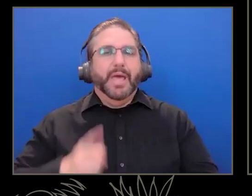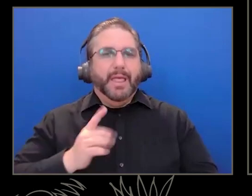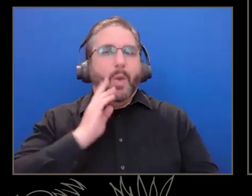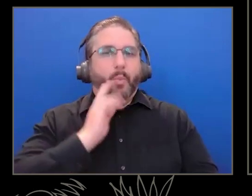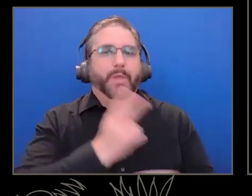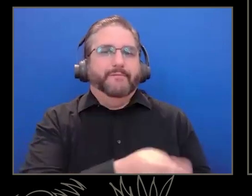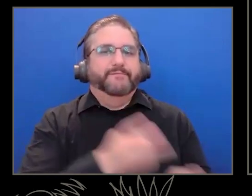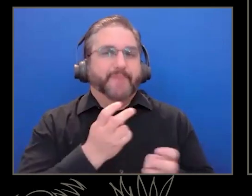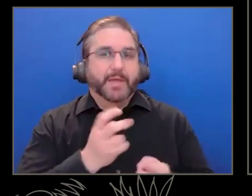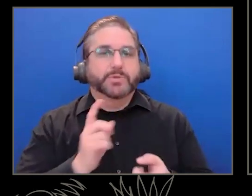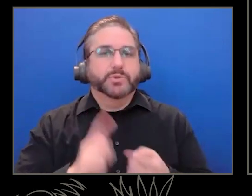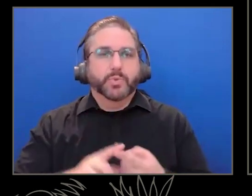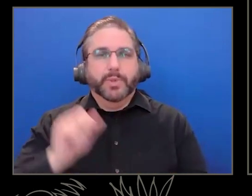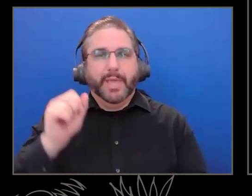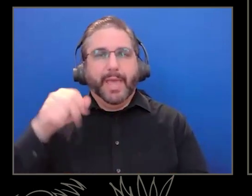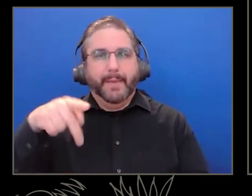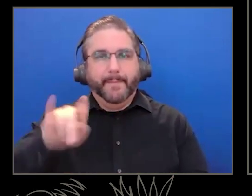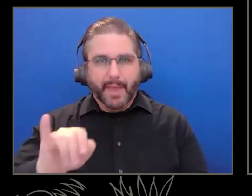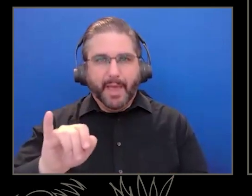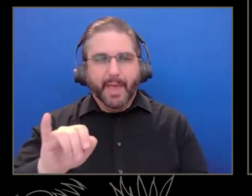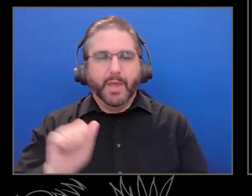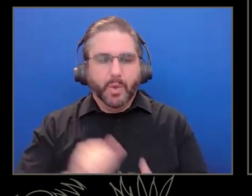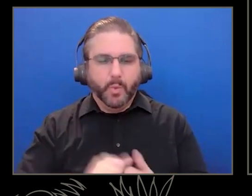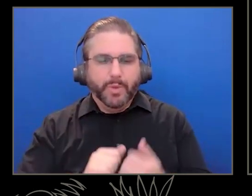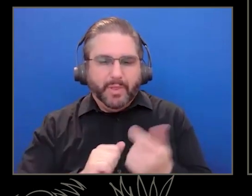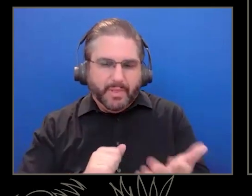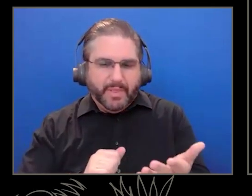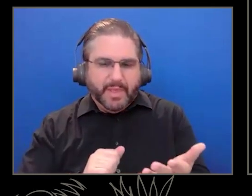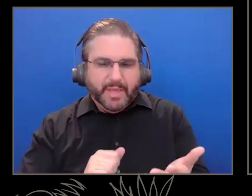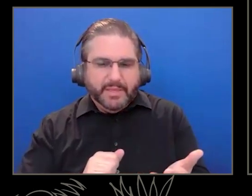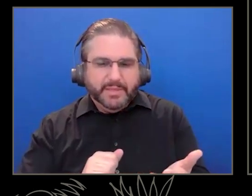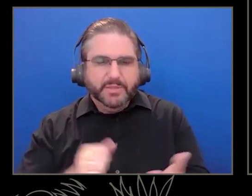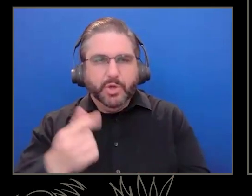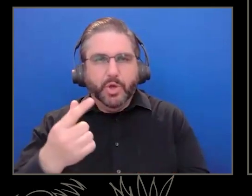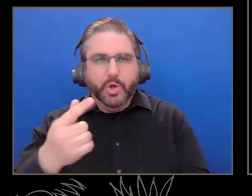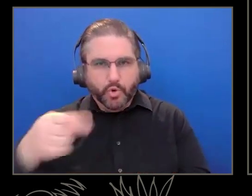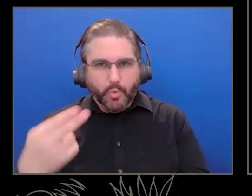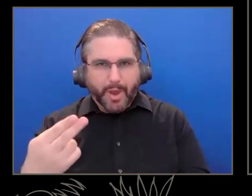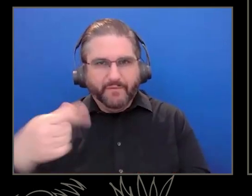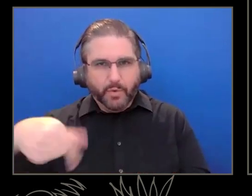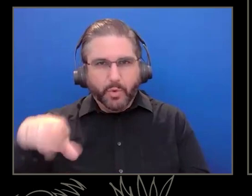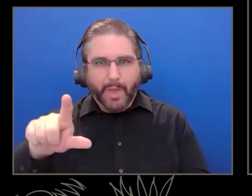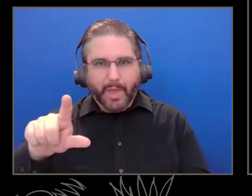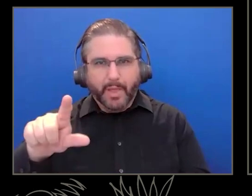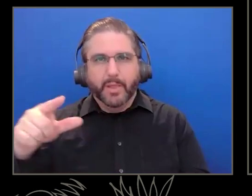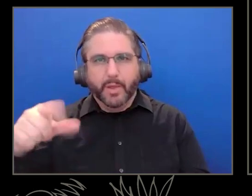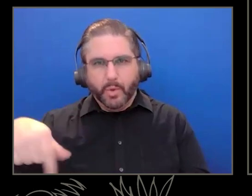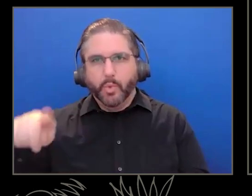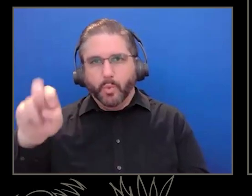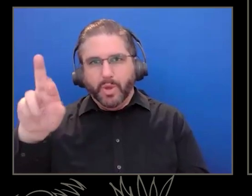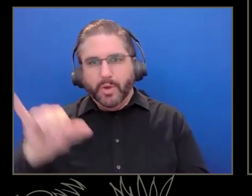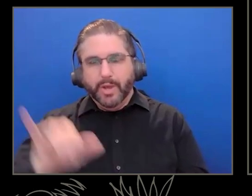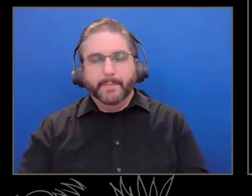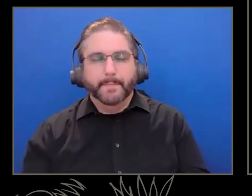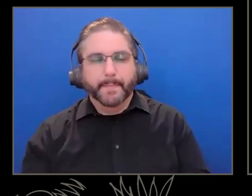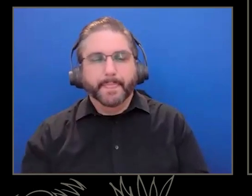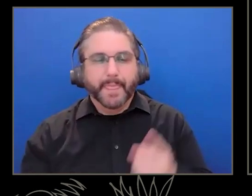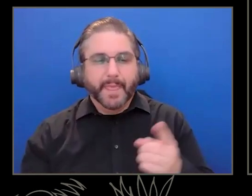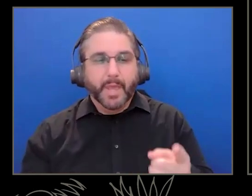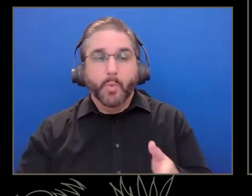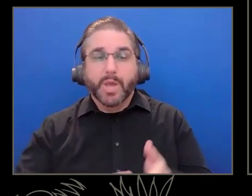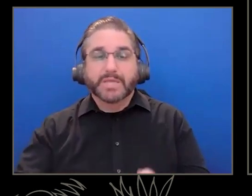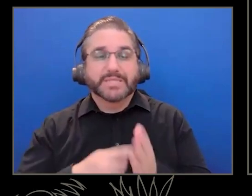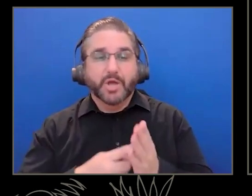our API with the GraphQL query. What it does is it generates a hash